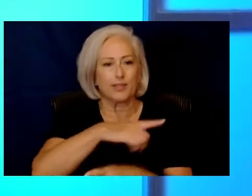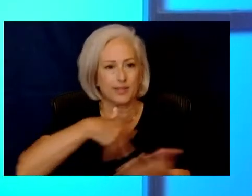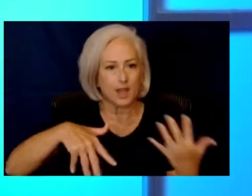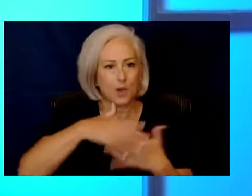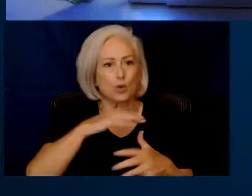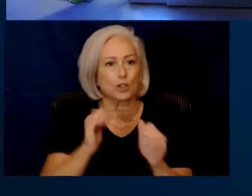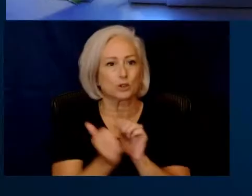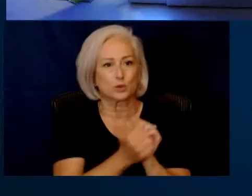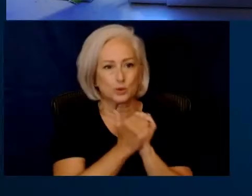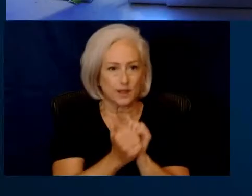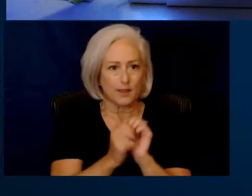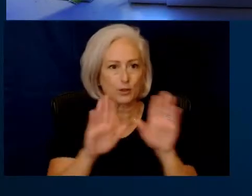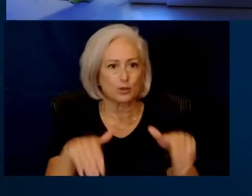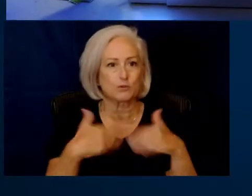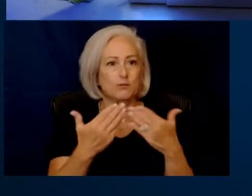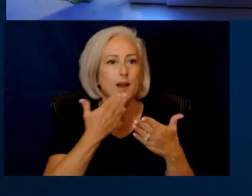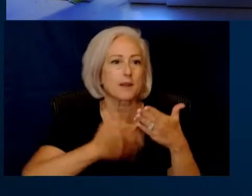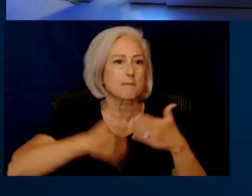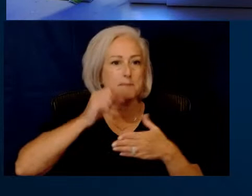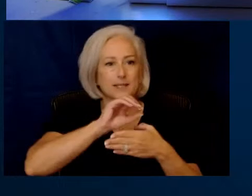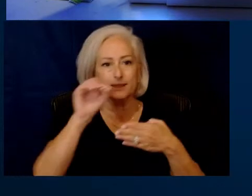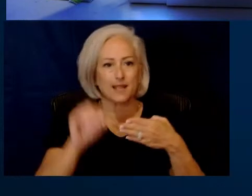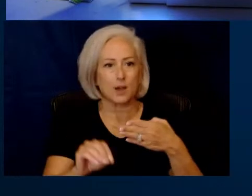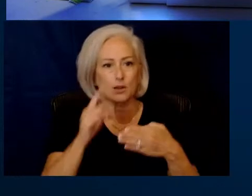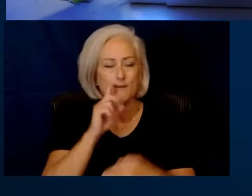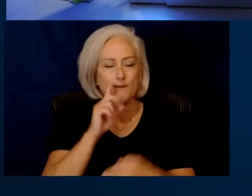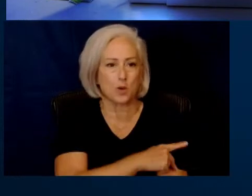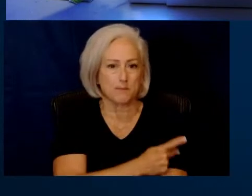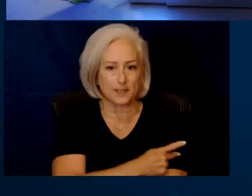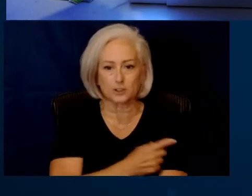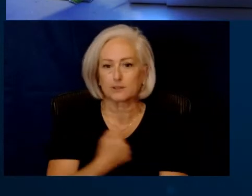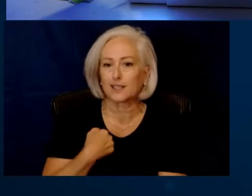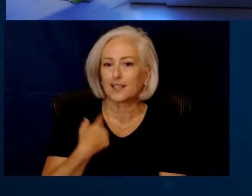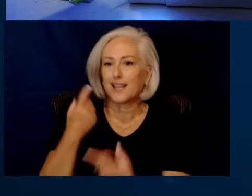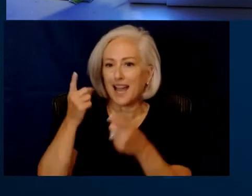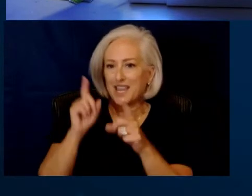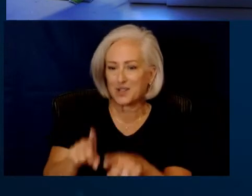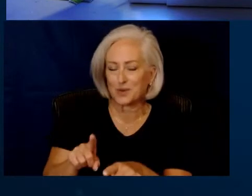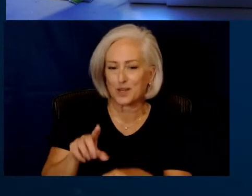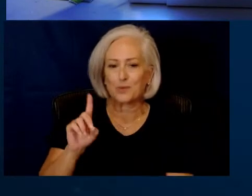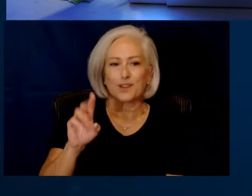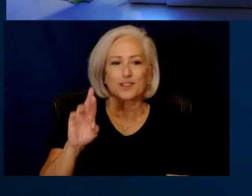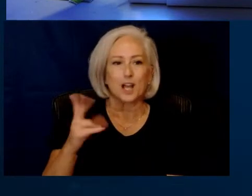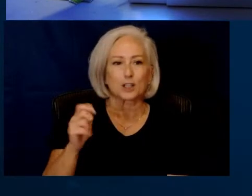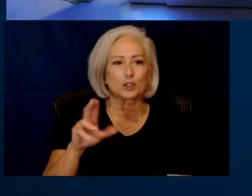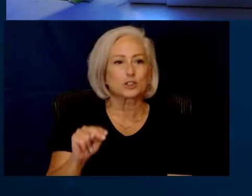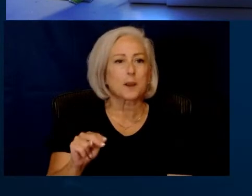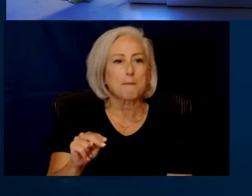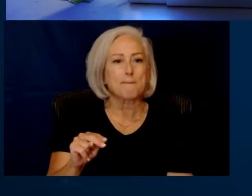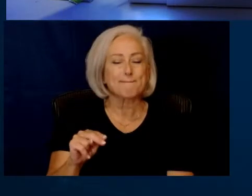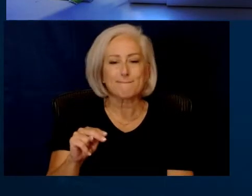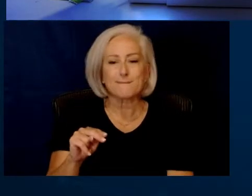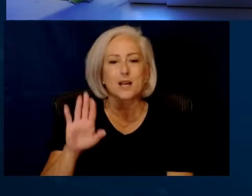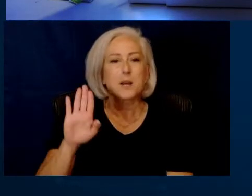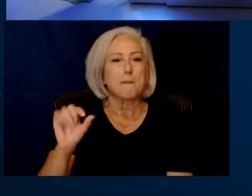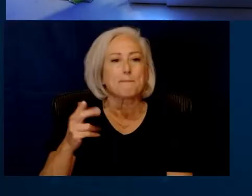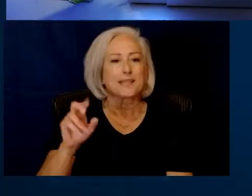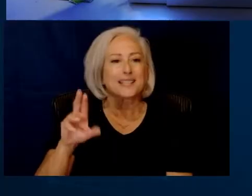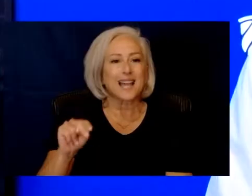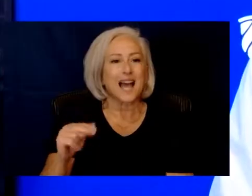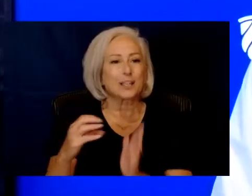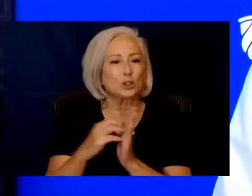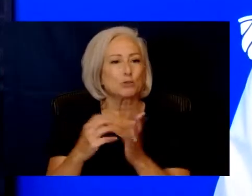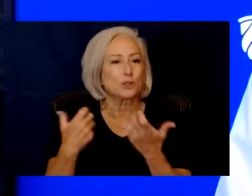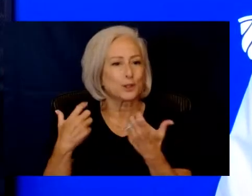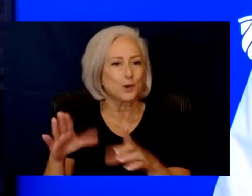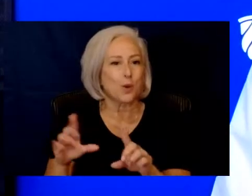patient. Dr. Hawk? I would agree with Dr. Chen, one of his comments earlier, even a benign tumor you don't want. But luckily, we have our